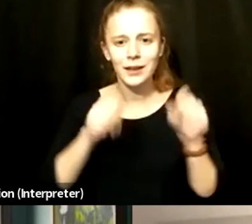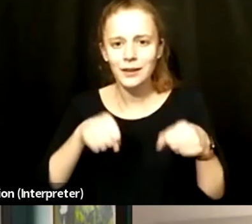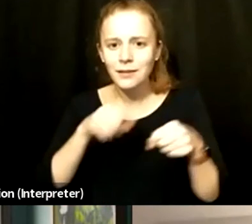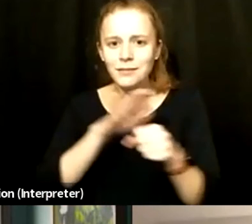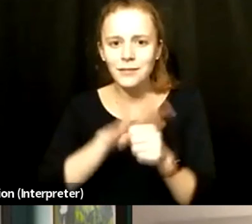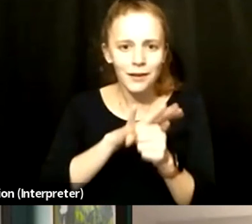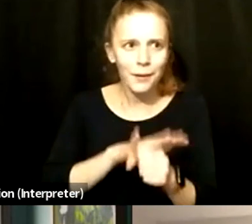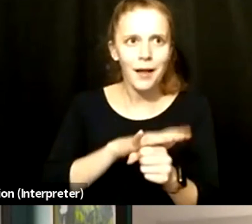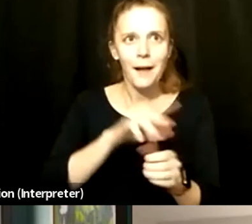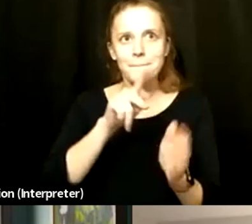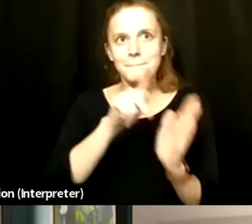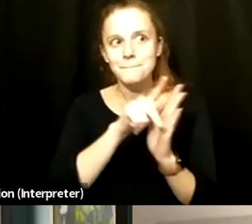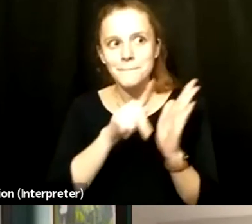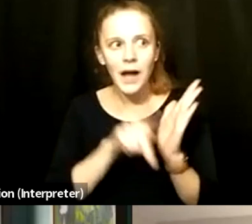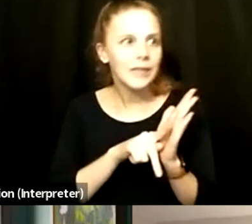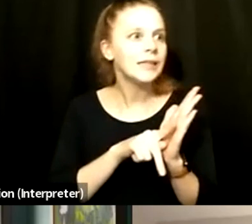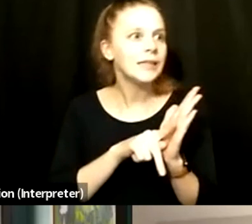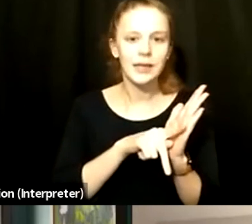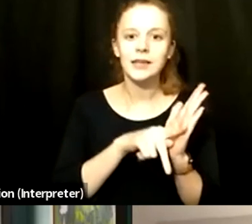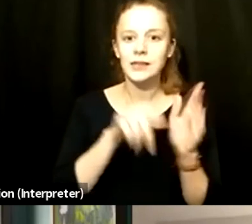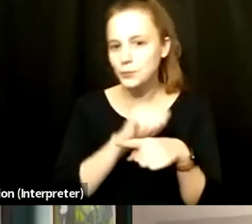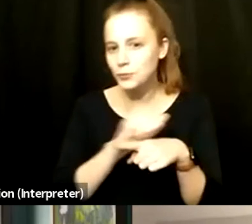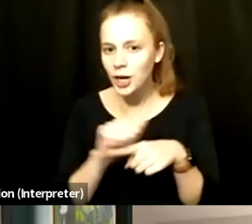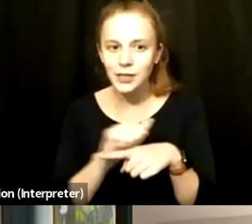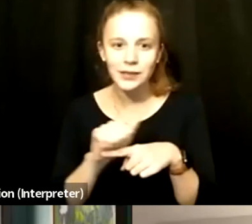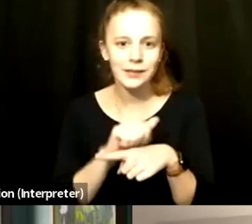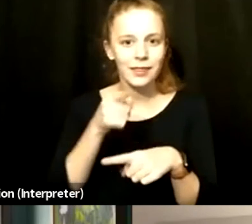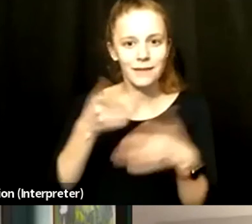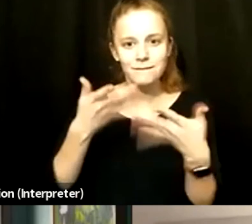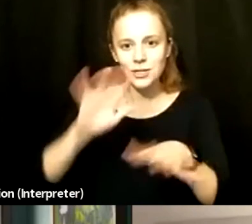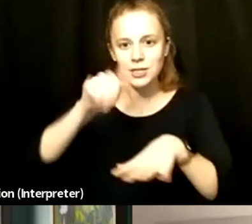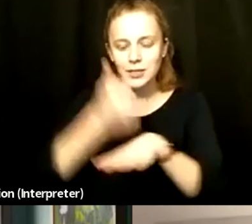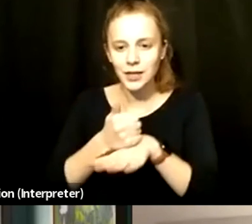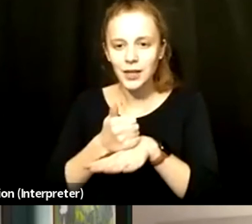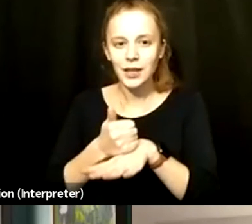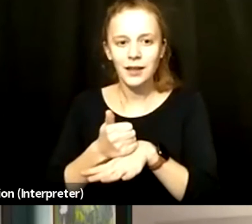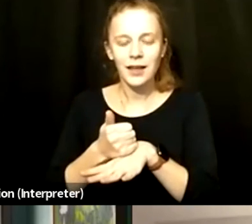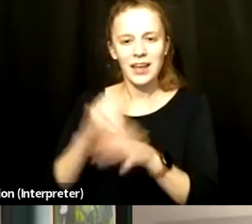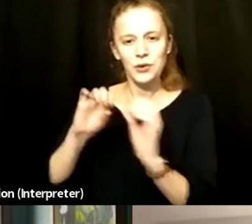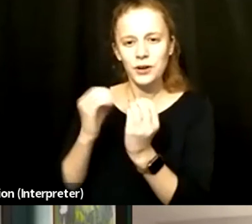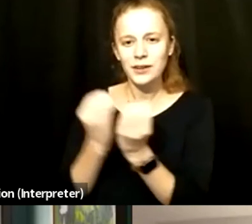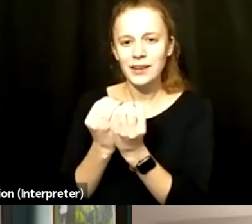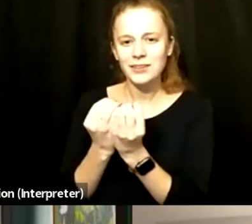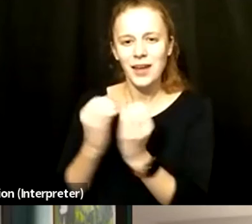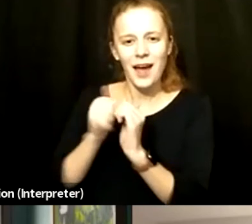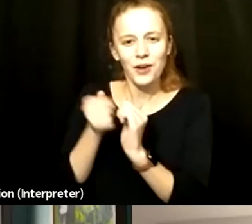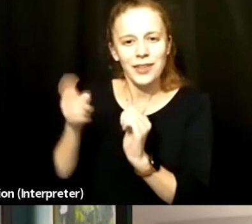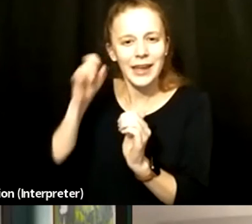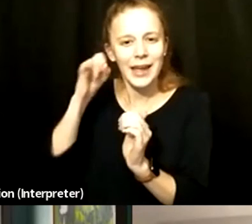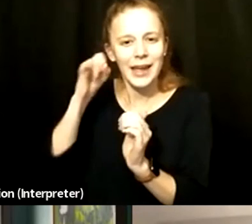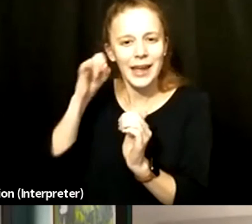or practices that they have in place? And how do organizations identify that and then try